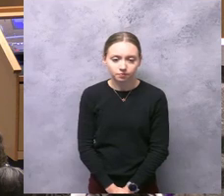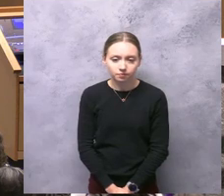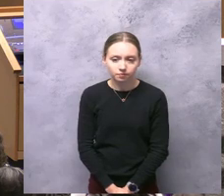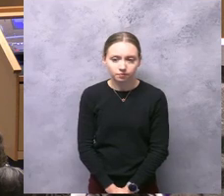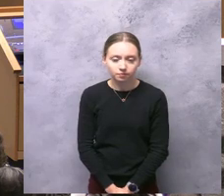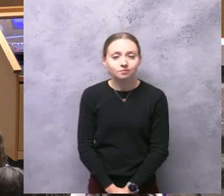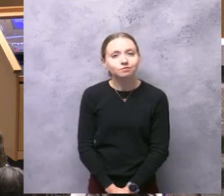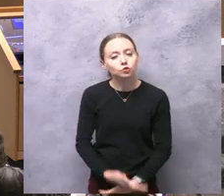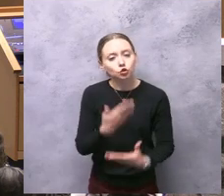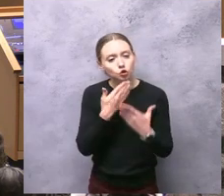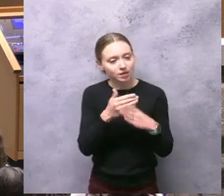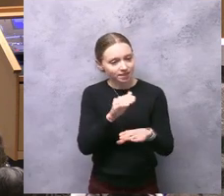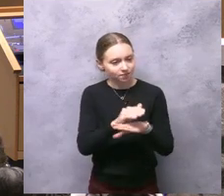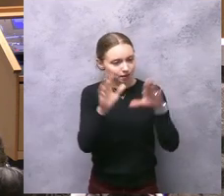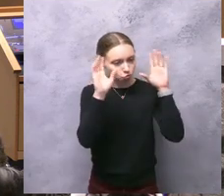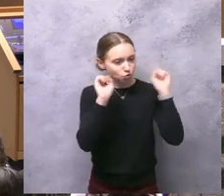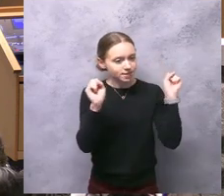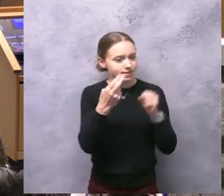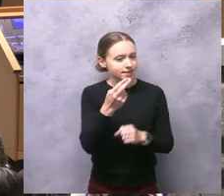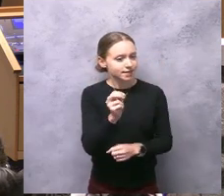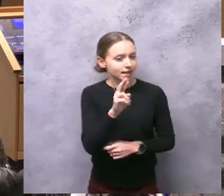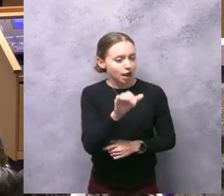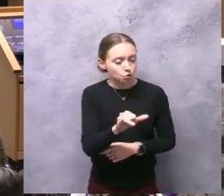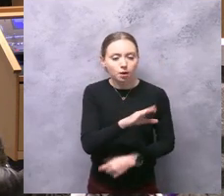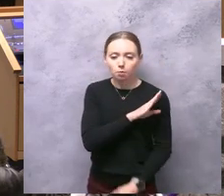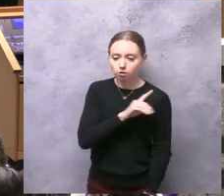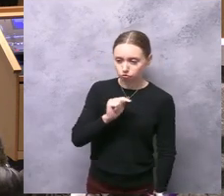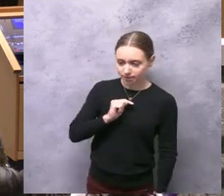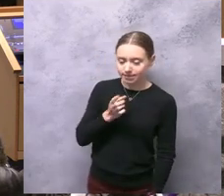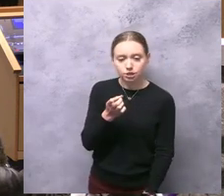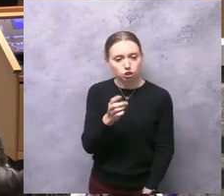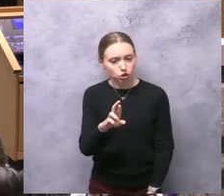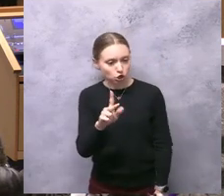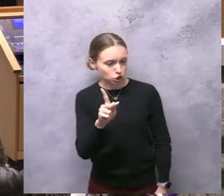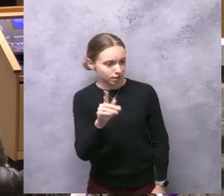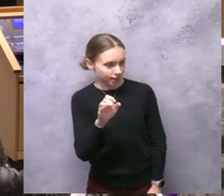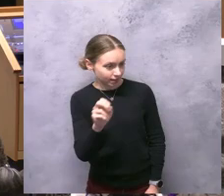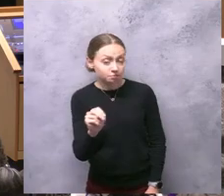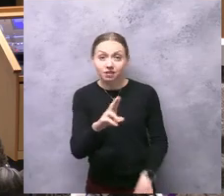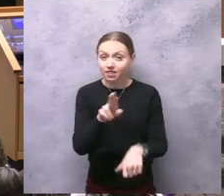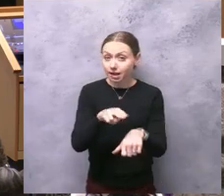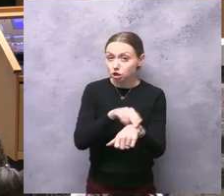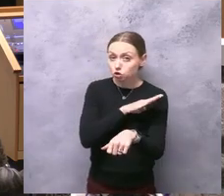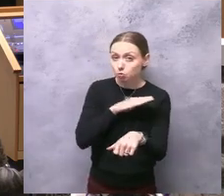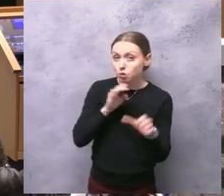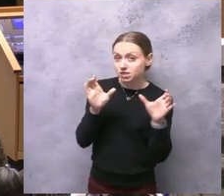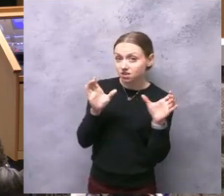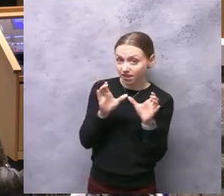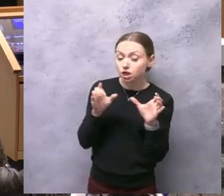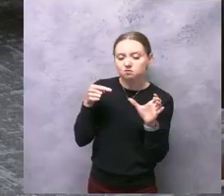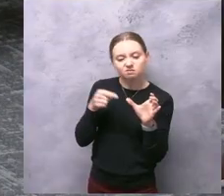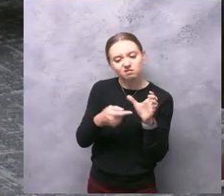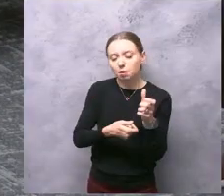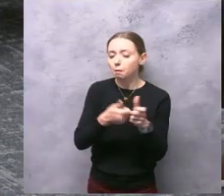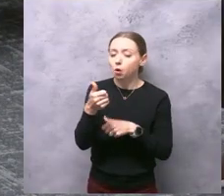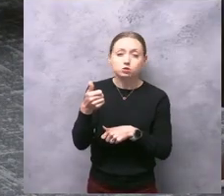Good evening, President Hendry, Board of Trustees, and Dr. Killian. The National Board Certification is the most respected professional certification available in education